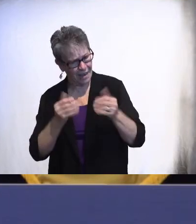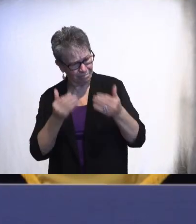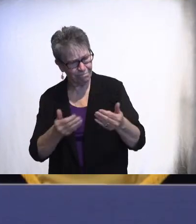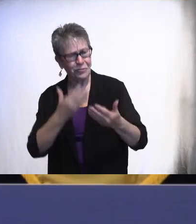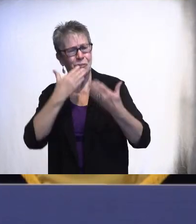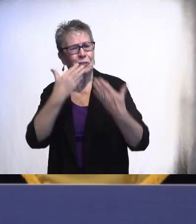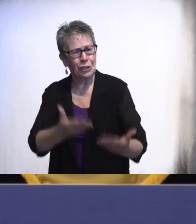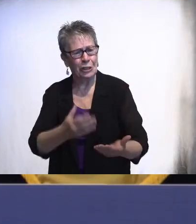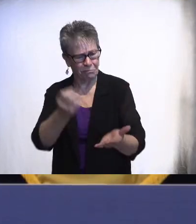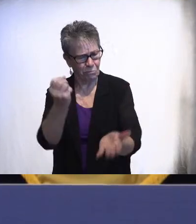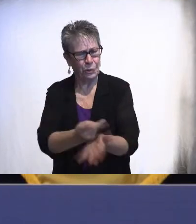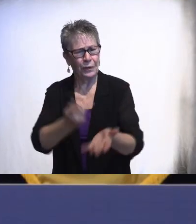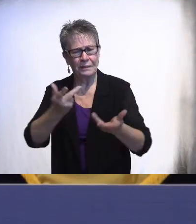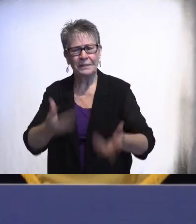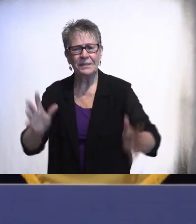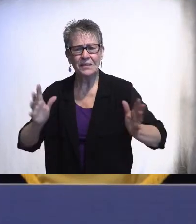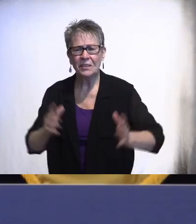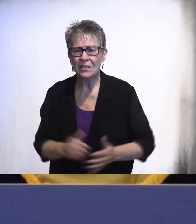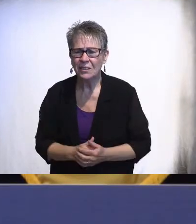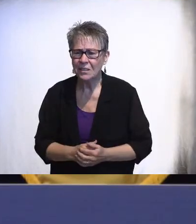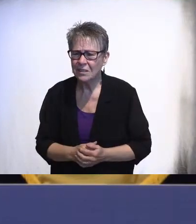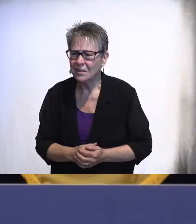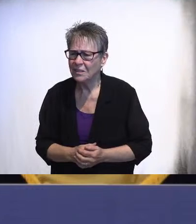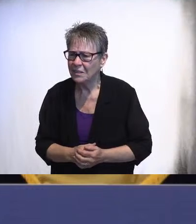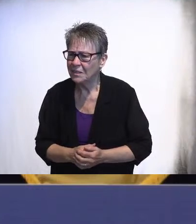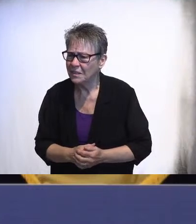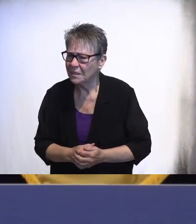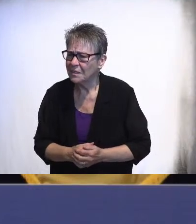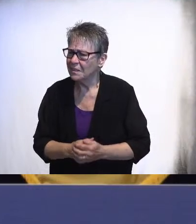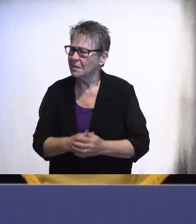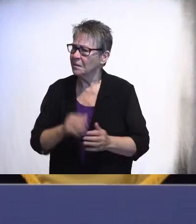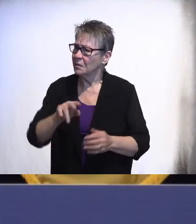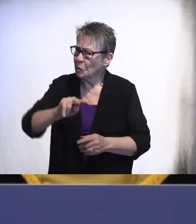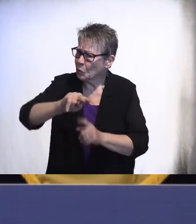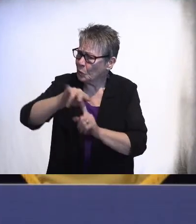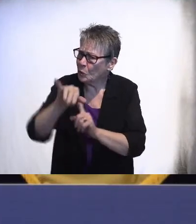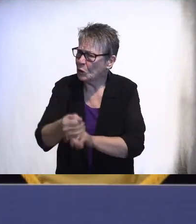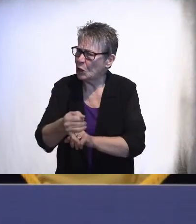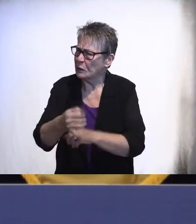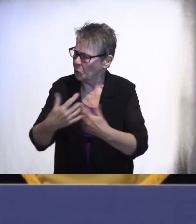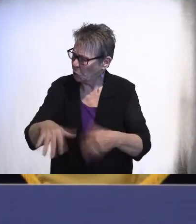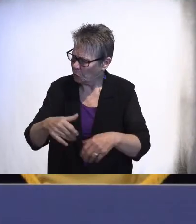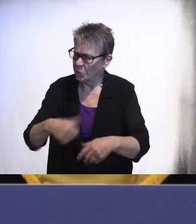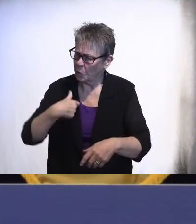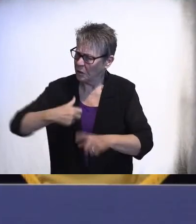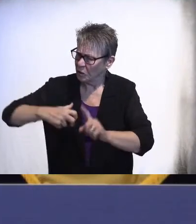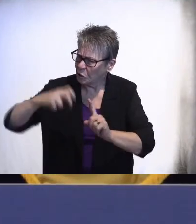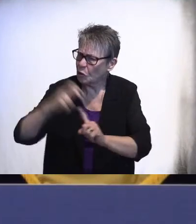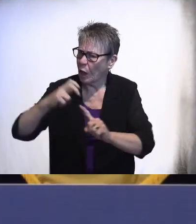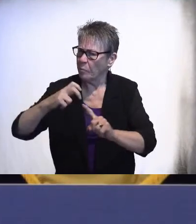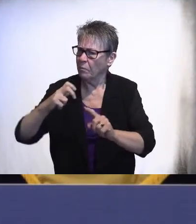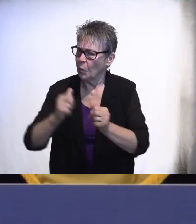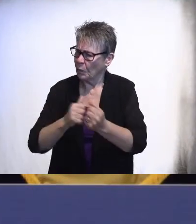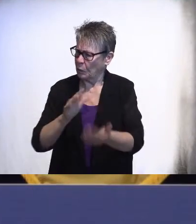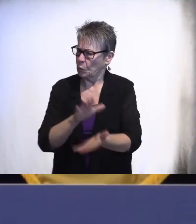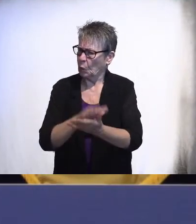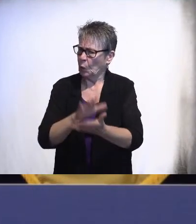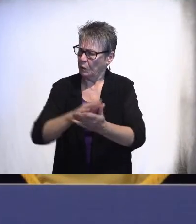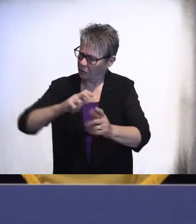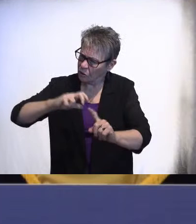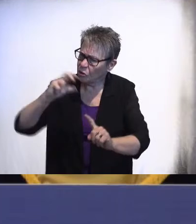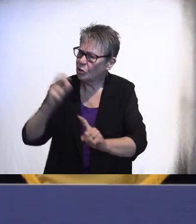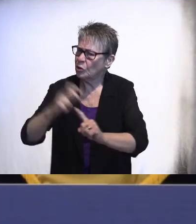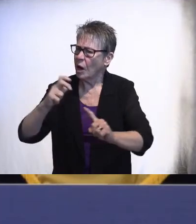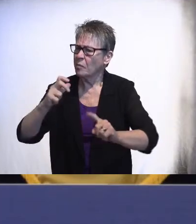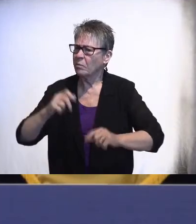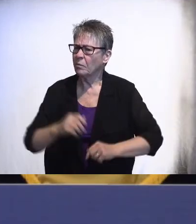education system in America, we're not, we've never, ever been hell no charters. We just don't get in. We're not in the middle of